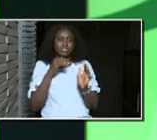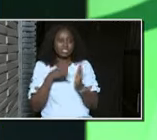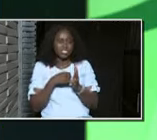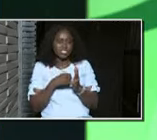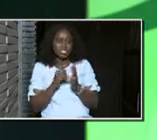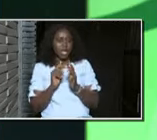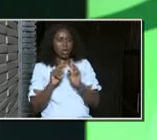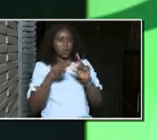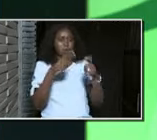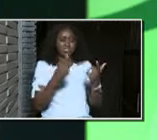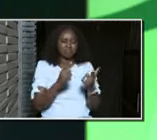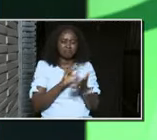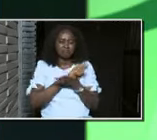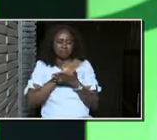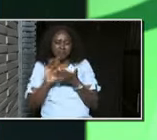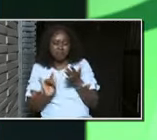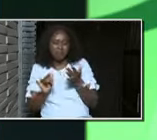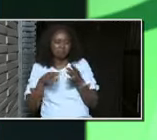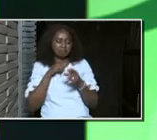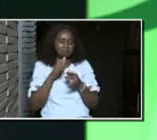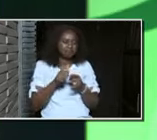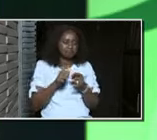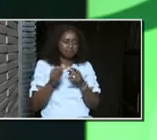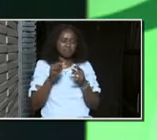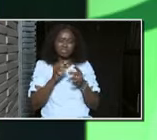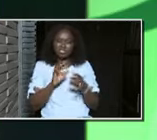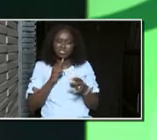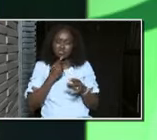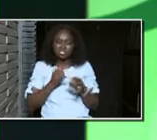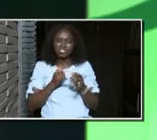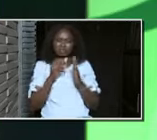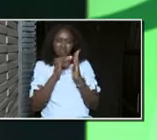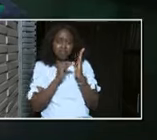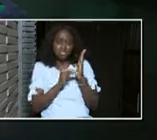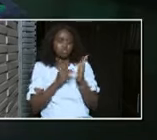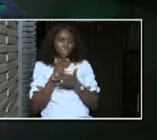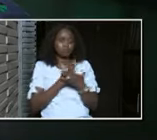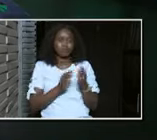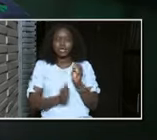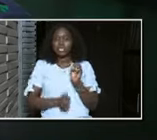went very neatly over those issues without making some